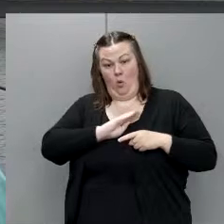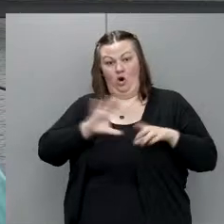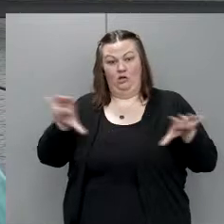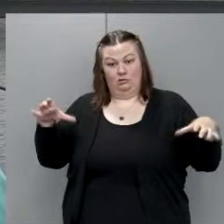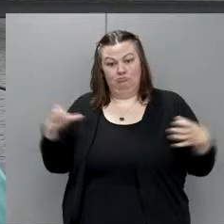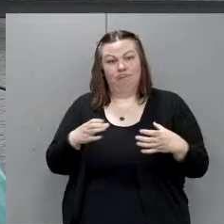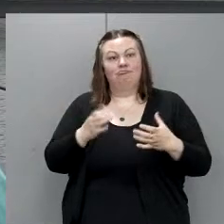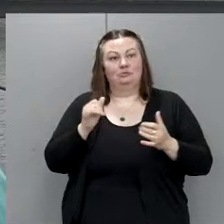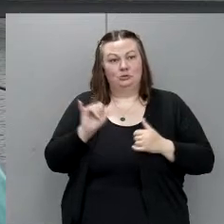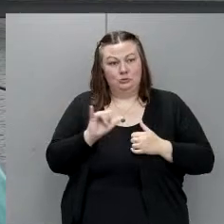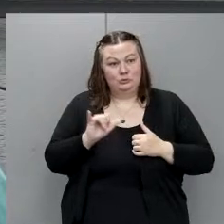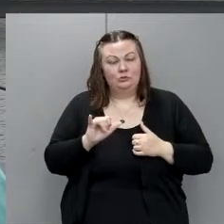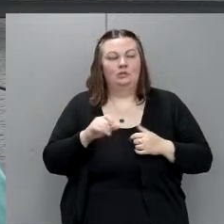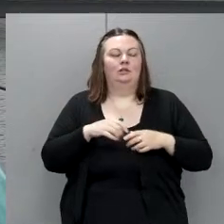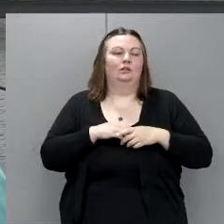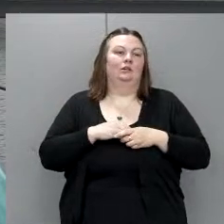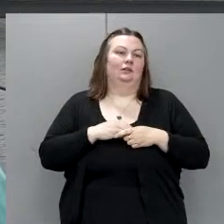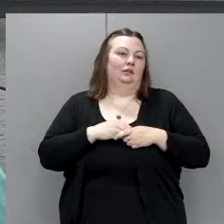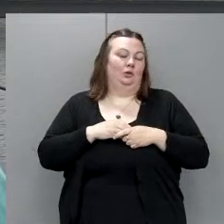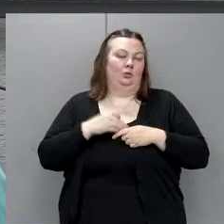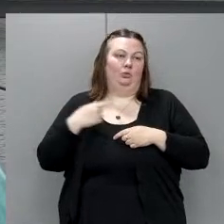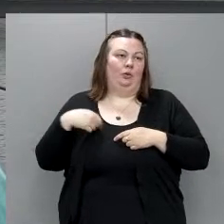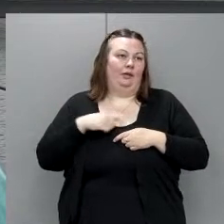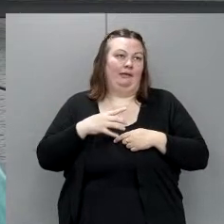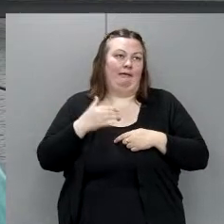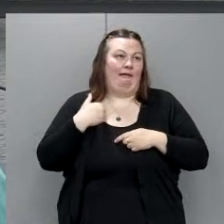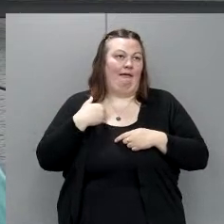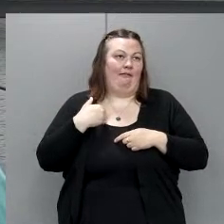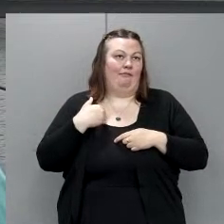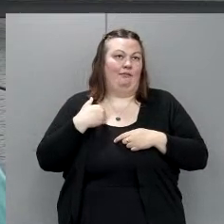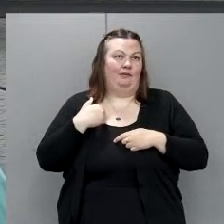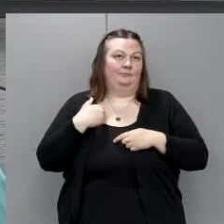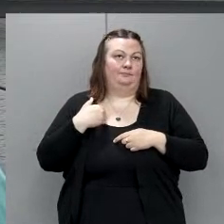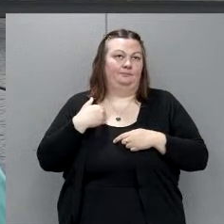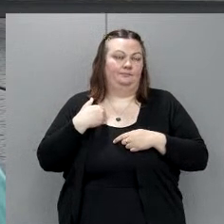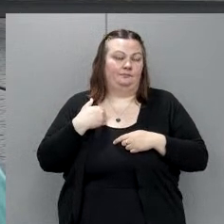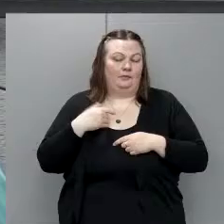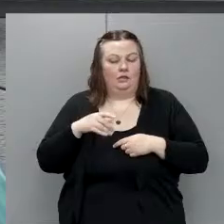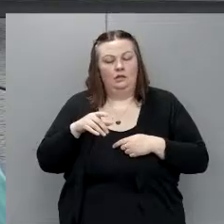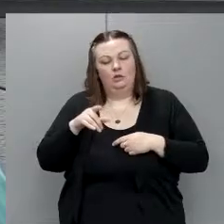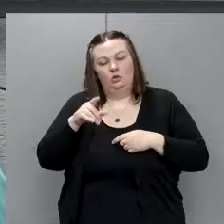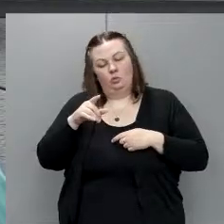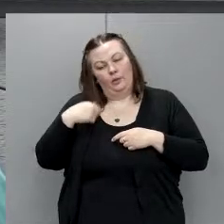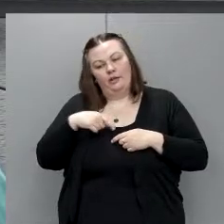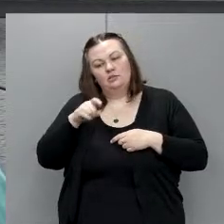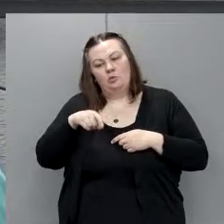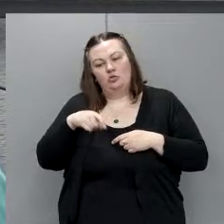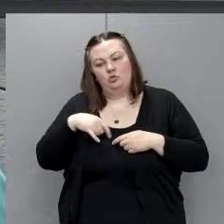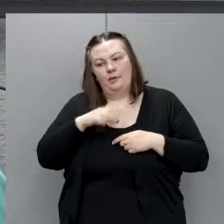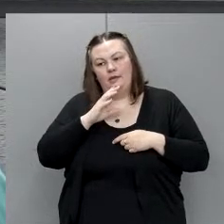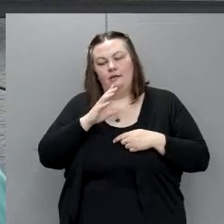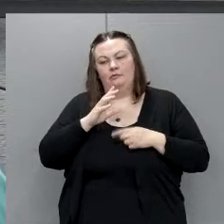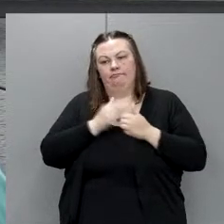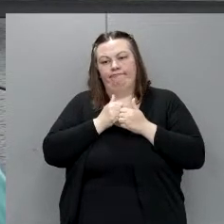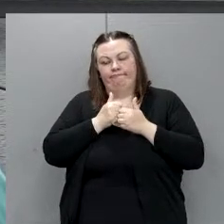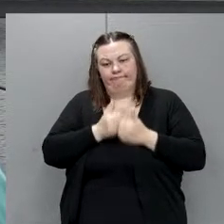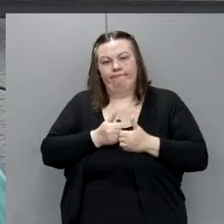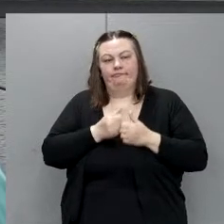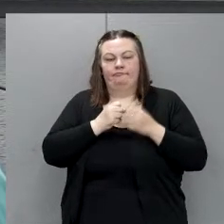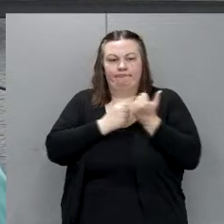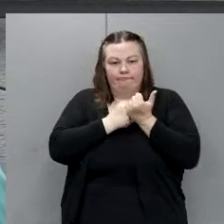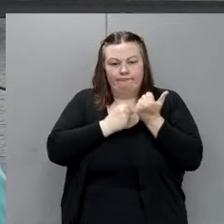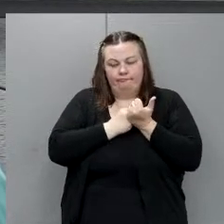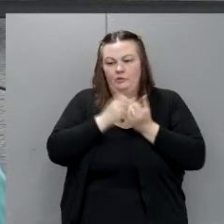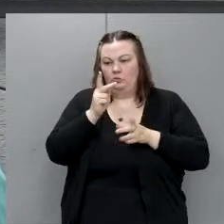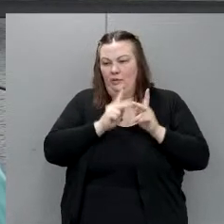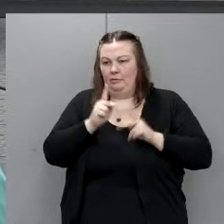integrity. And we have a right, well, we are supposed to be upholding those who have put us